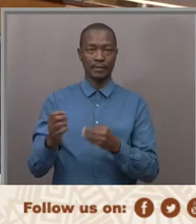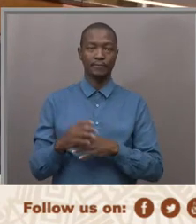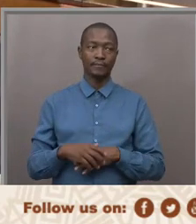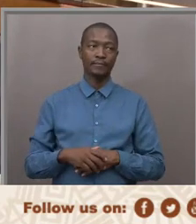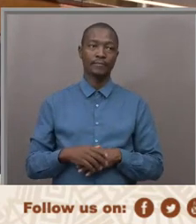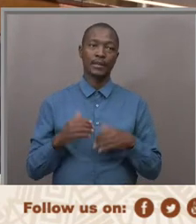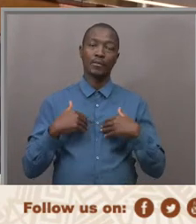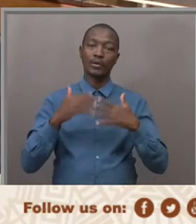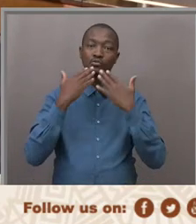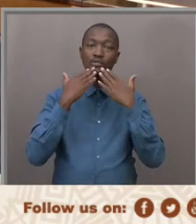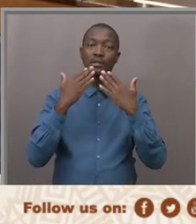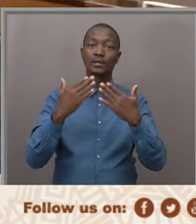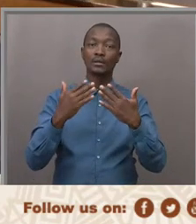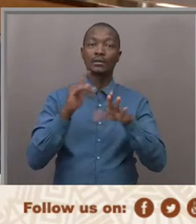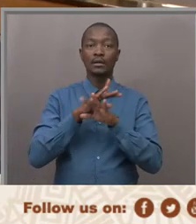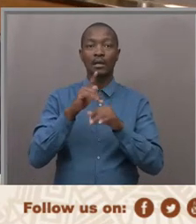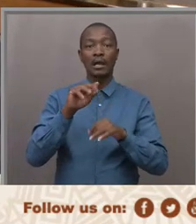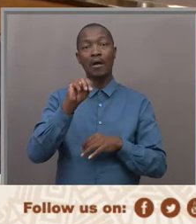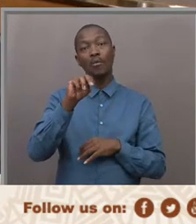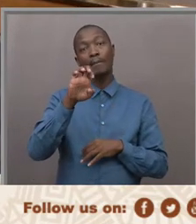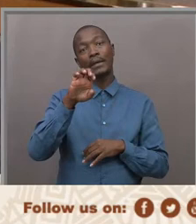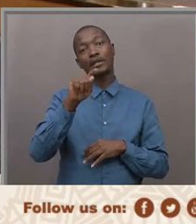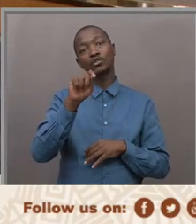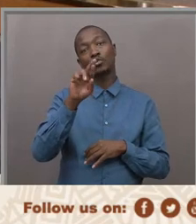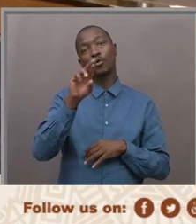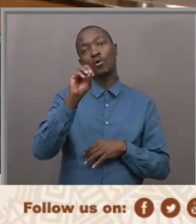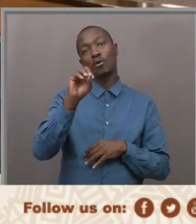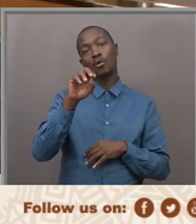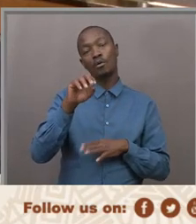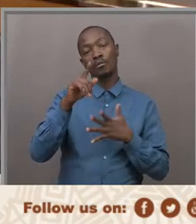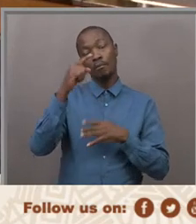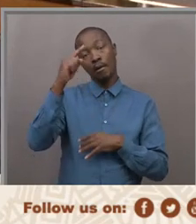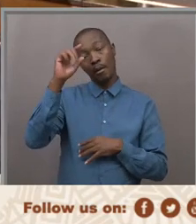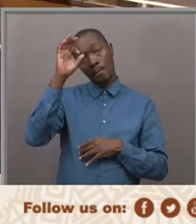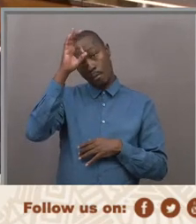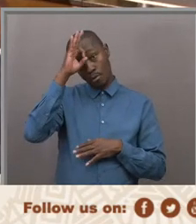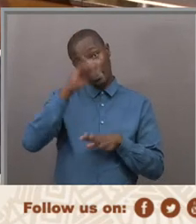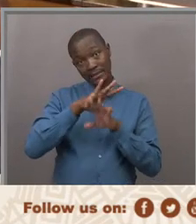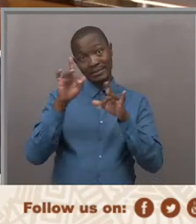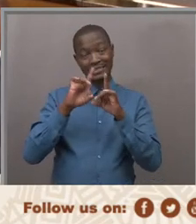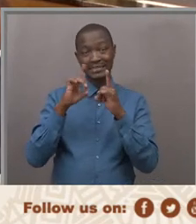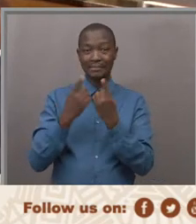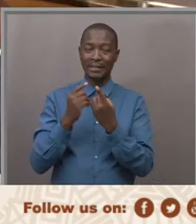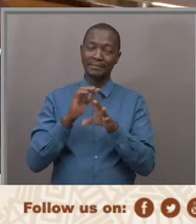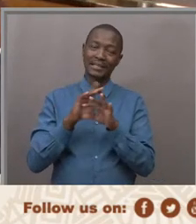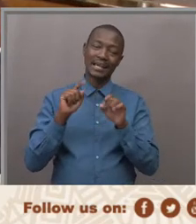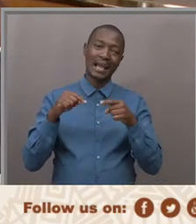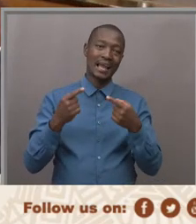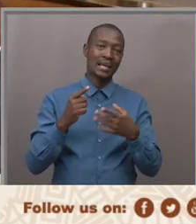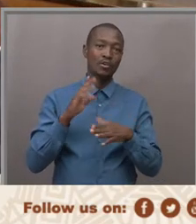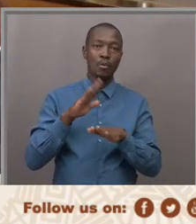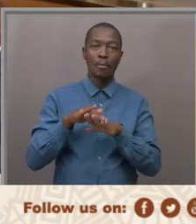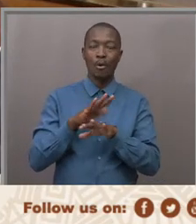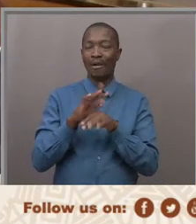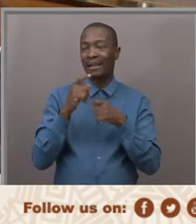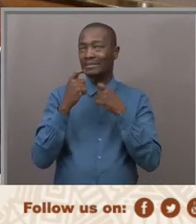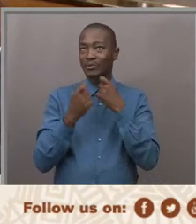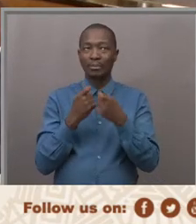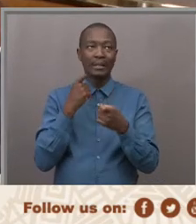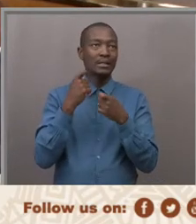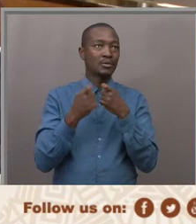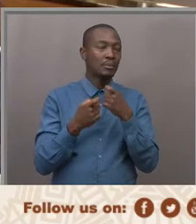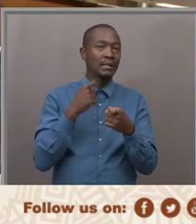thank our Metro Police departments. I cannot anymore stand before you and complain that there's